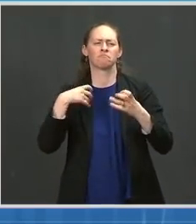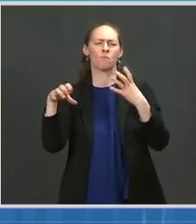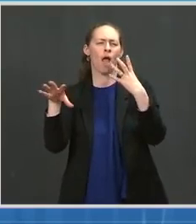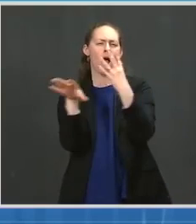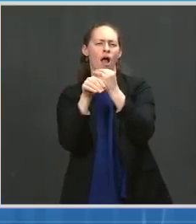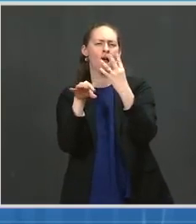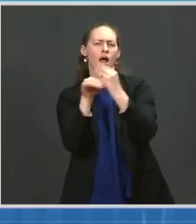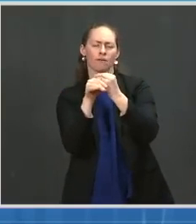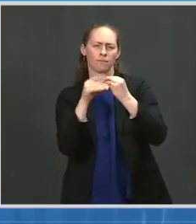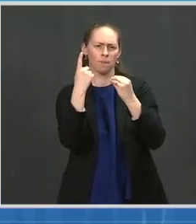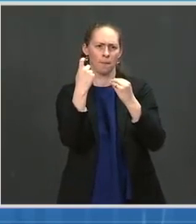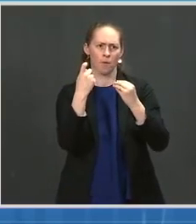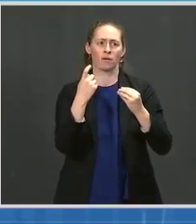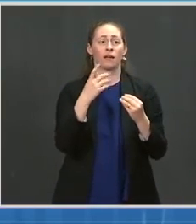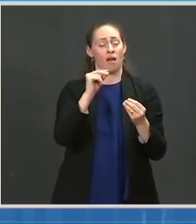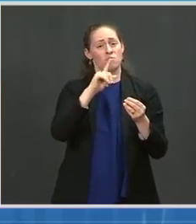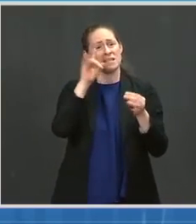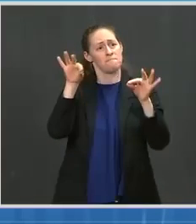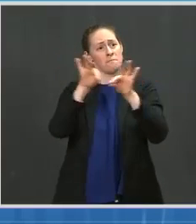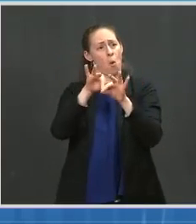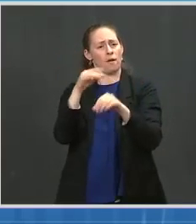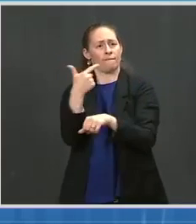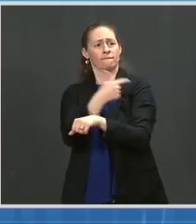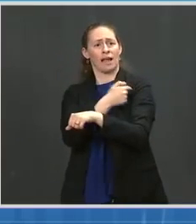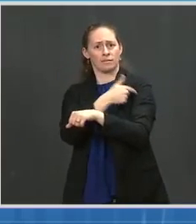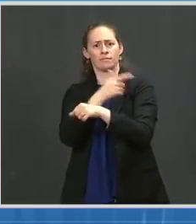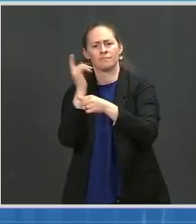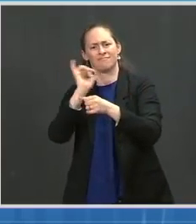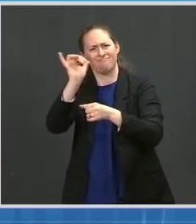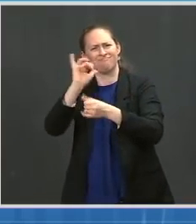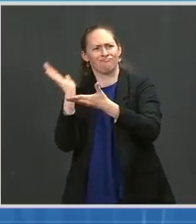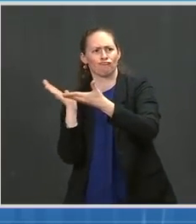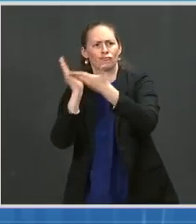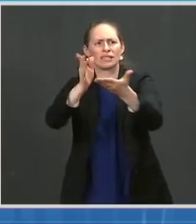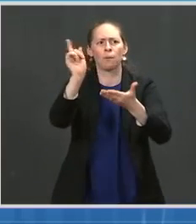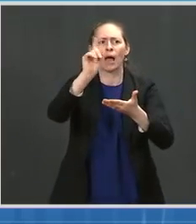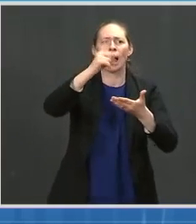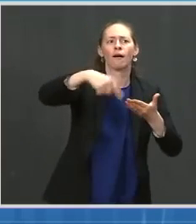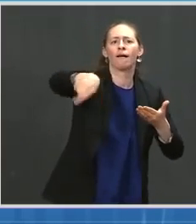bring vaccinations to where people are. So mobile clinics